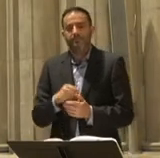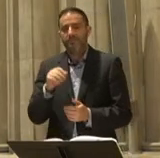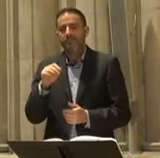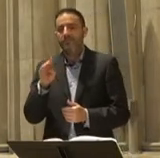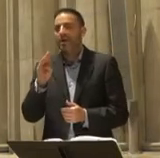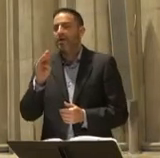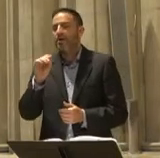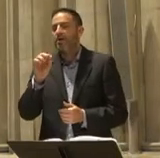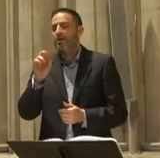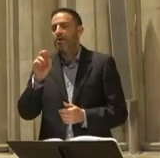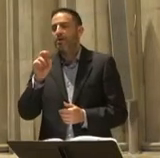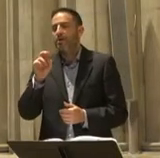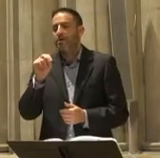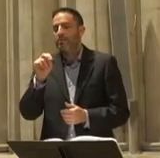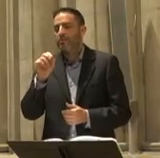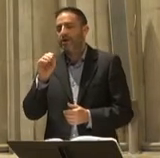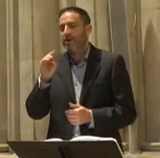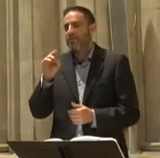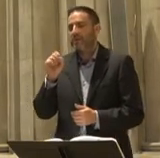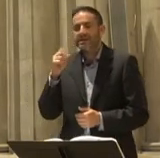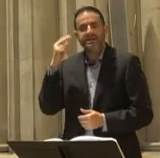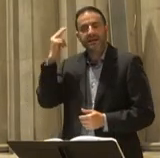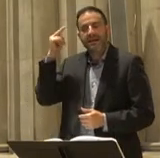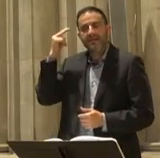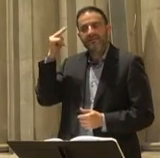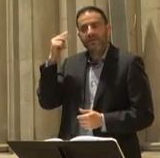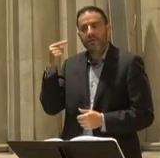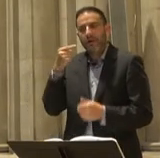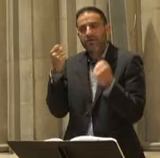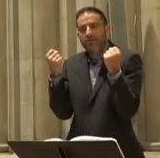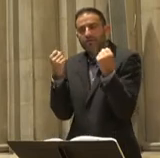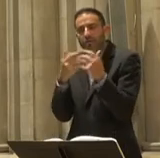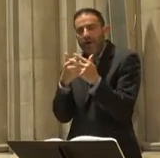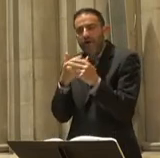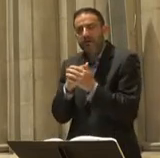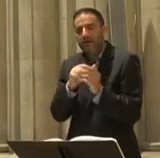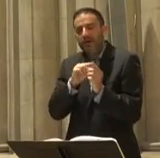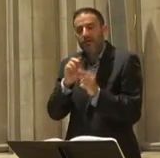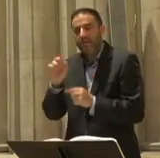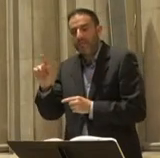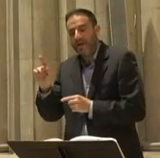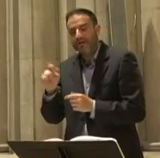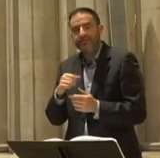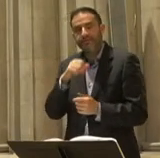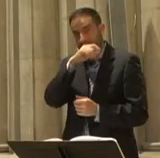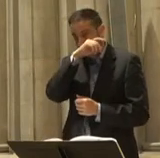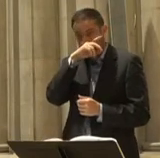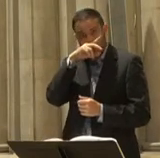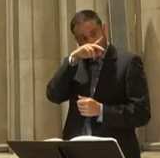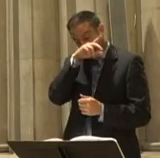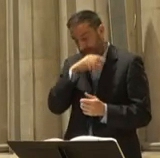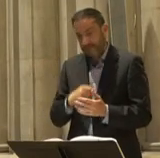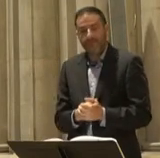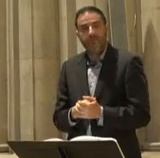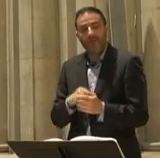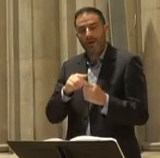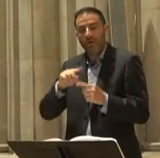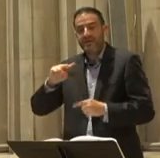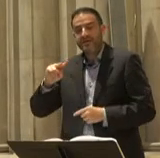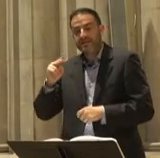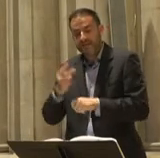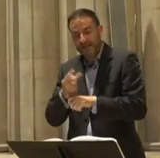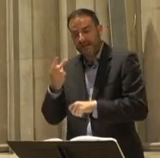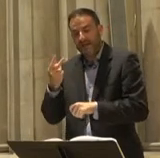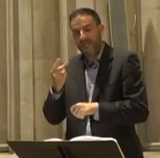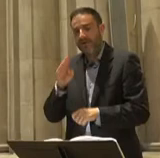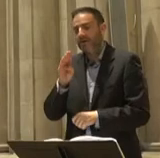nephew, and he'd grown afraid and gone back quite quickly. And when the second time